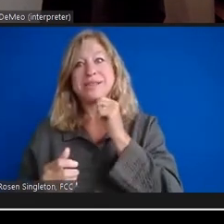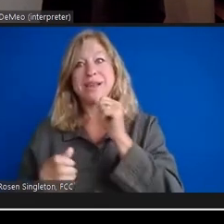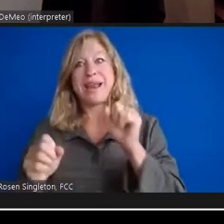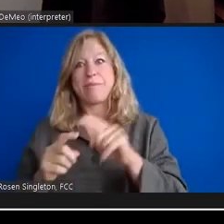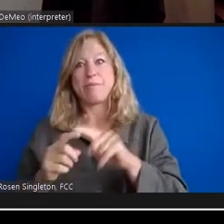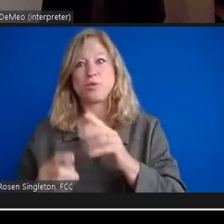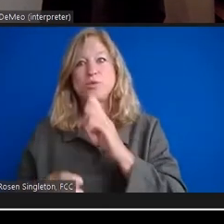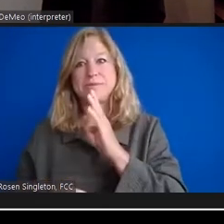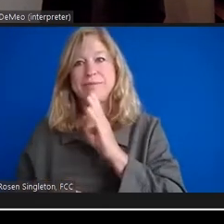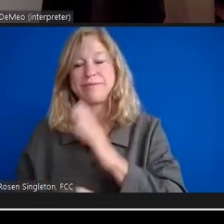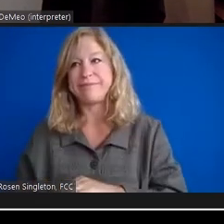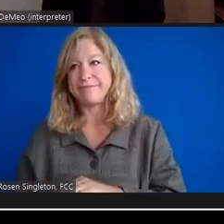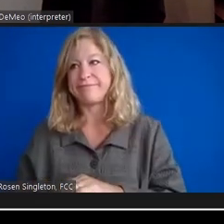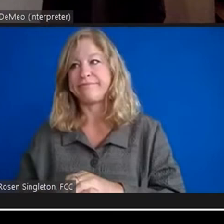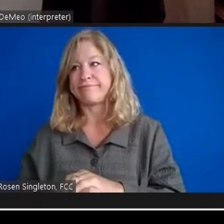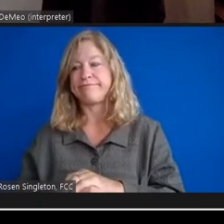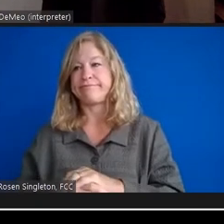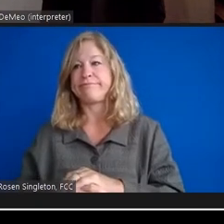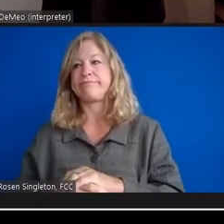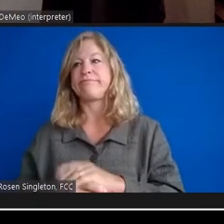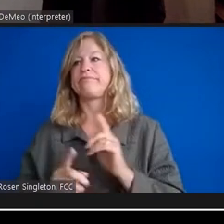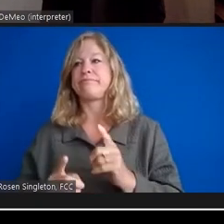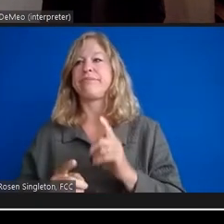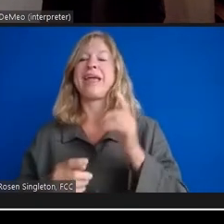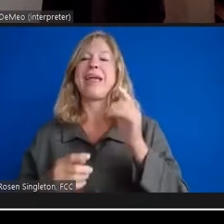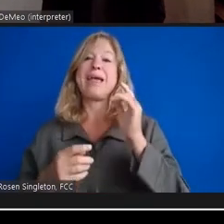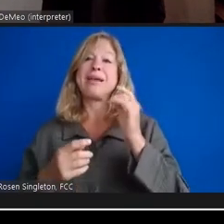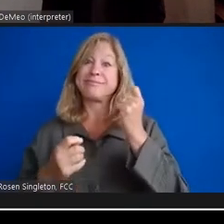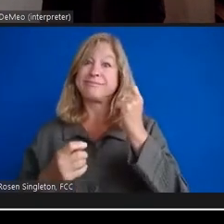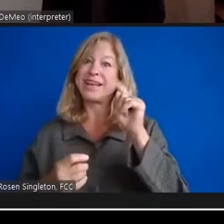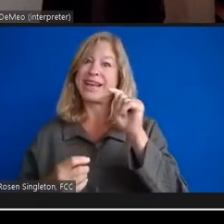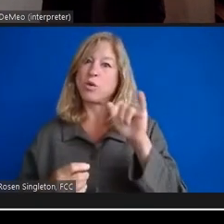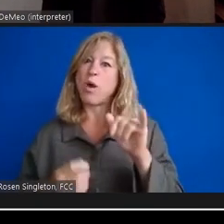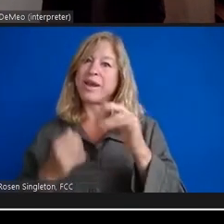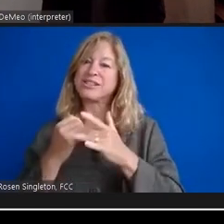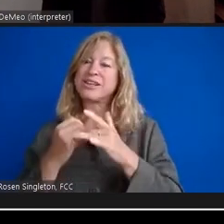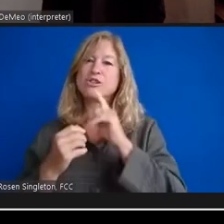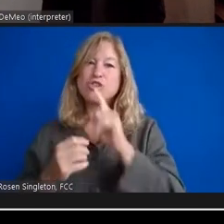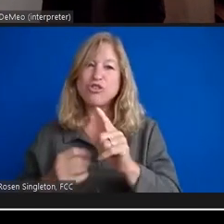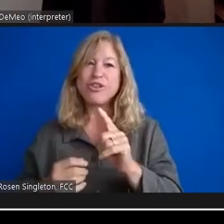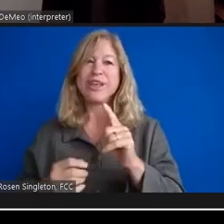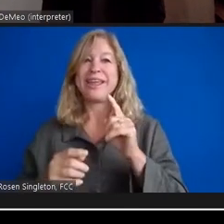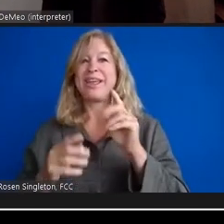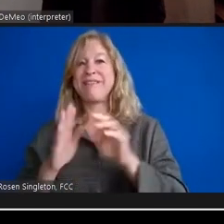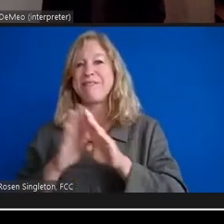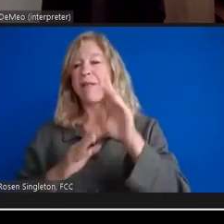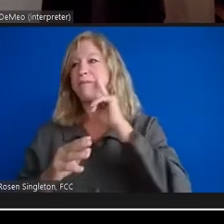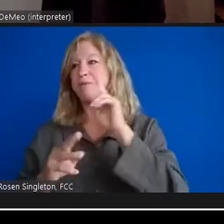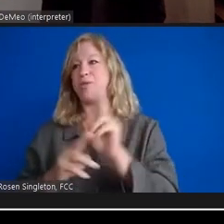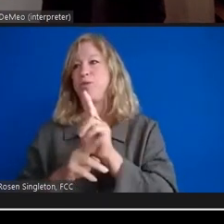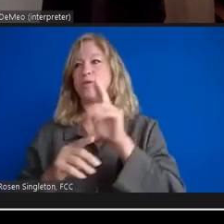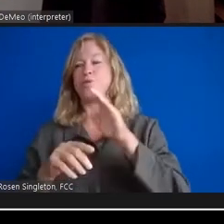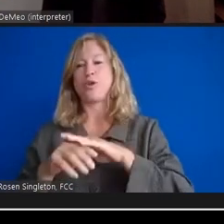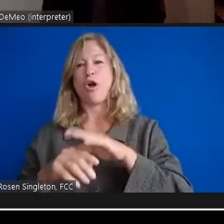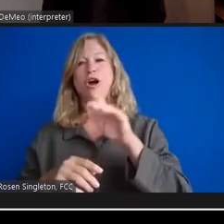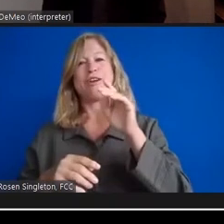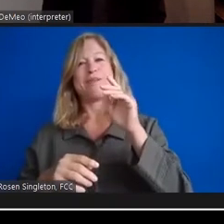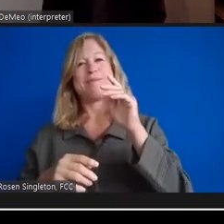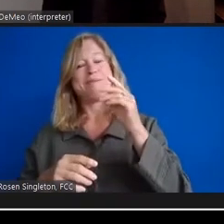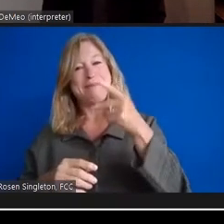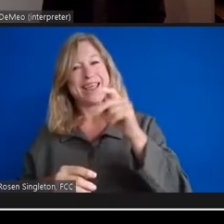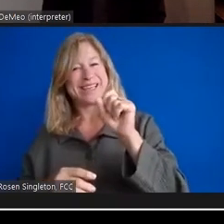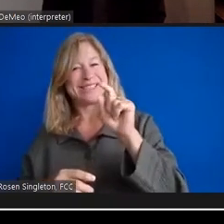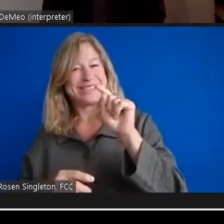hearing who otherwise are not able to speak. The TTY technology, however,